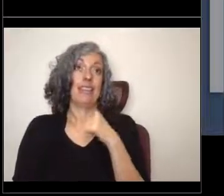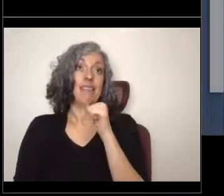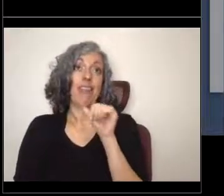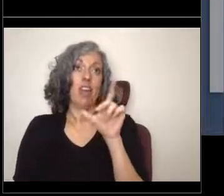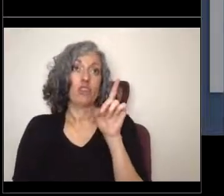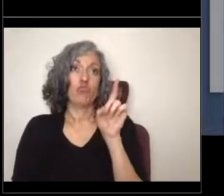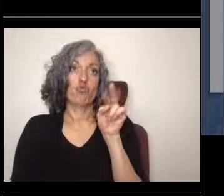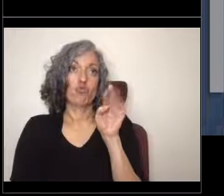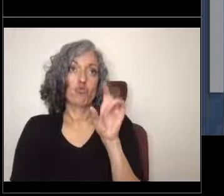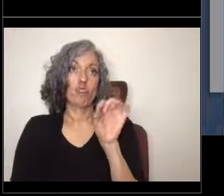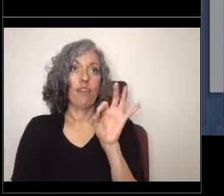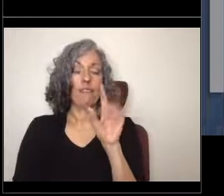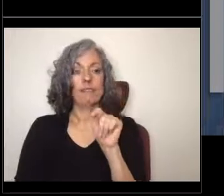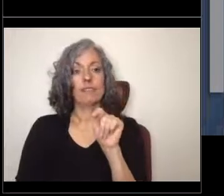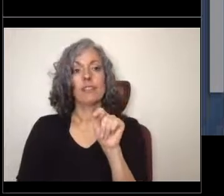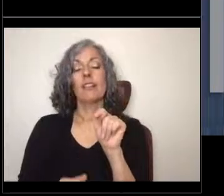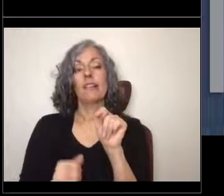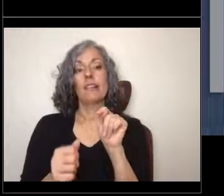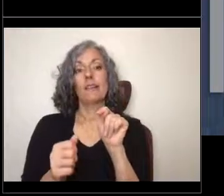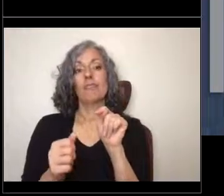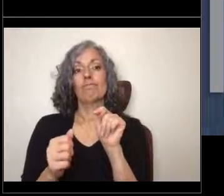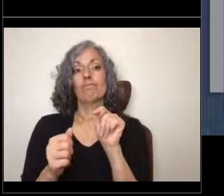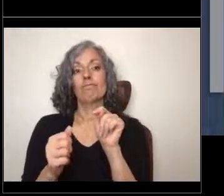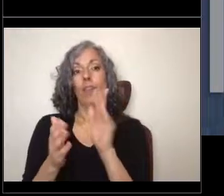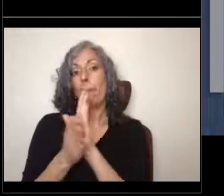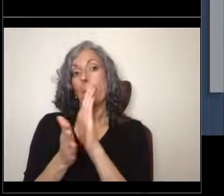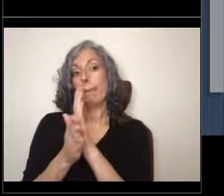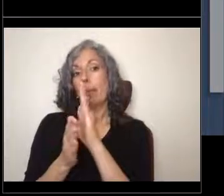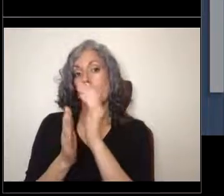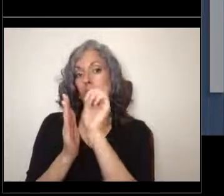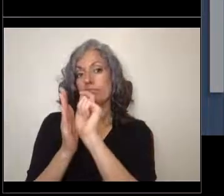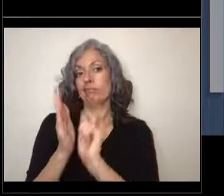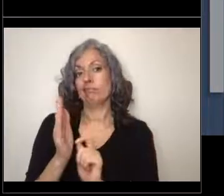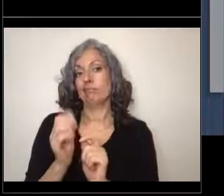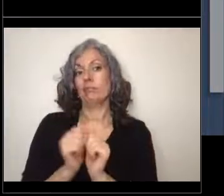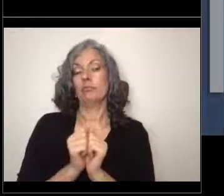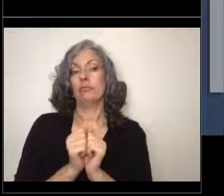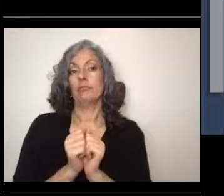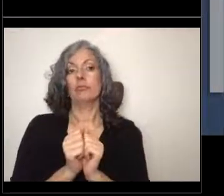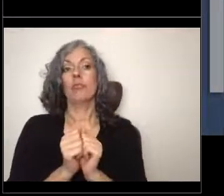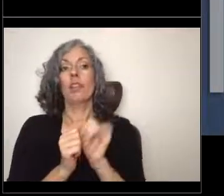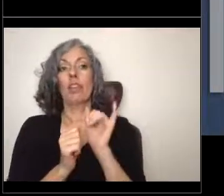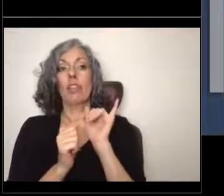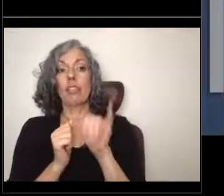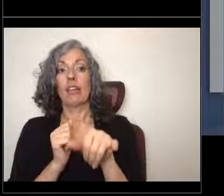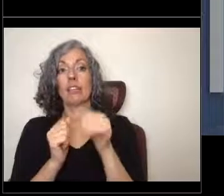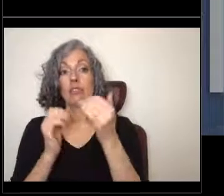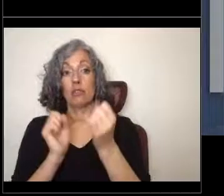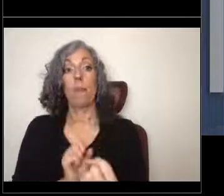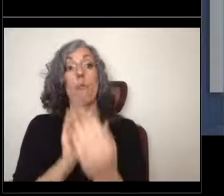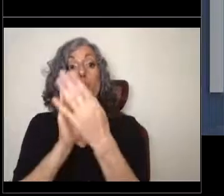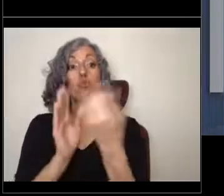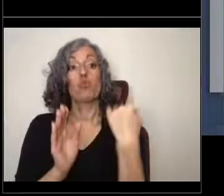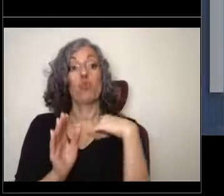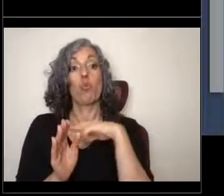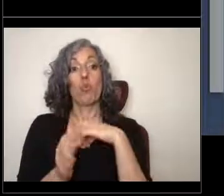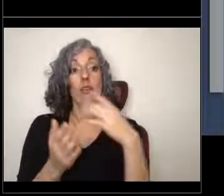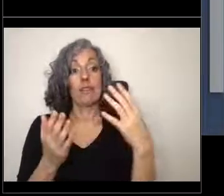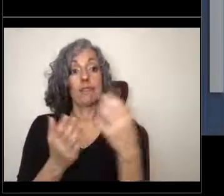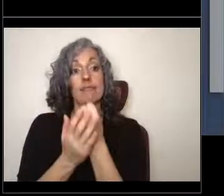And I guess where I'm struggling is not just with these documents. If that's the approach we're taking on it with these